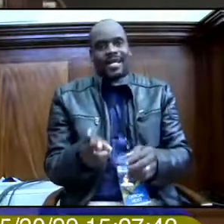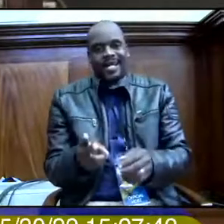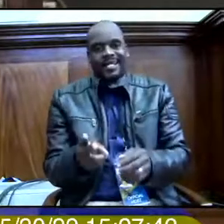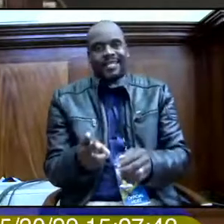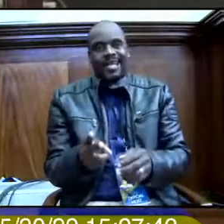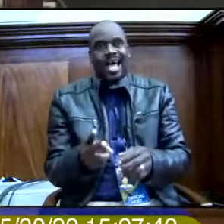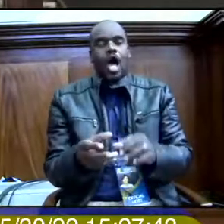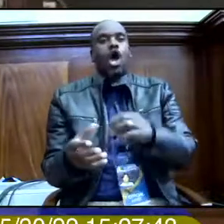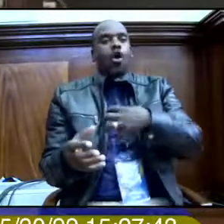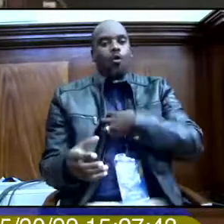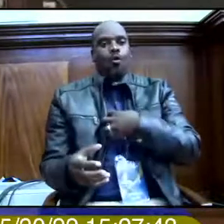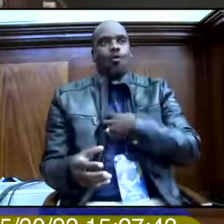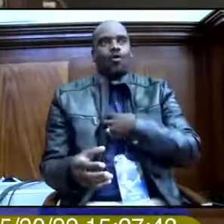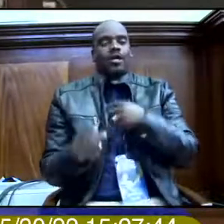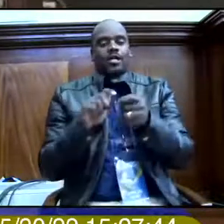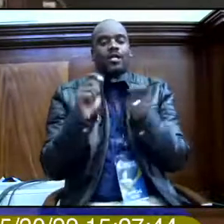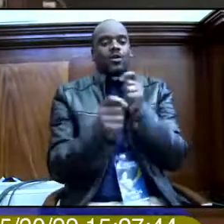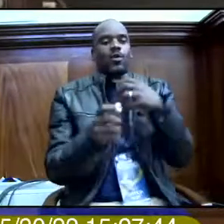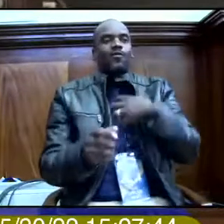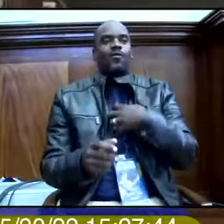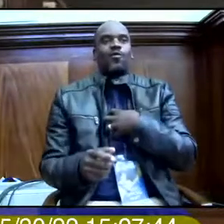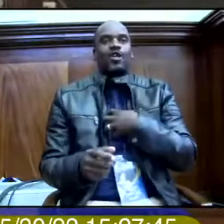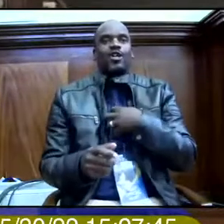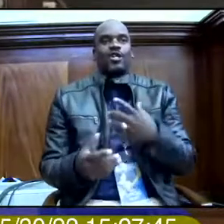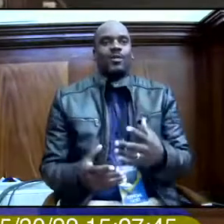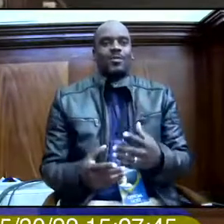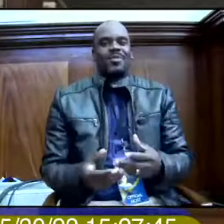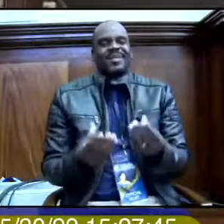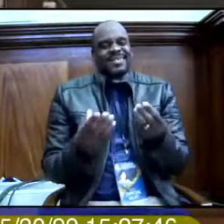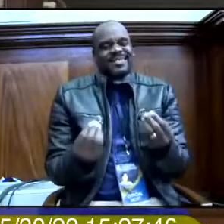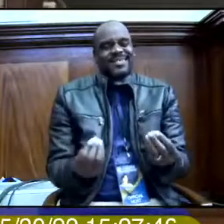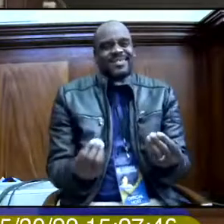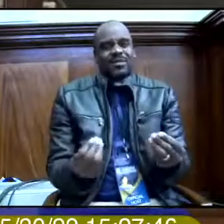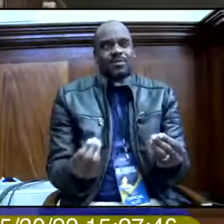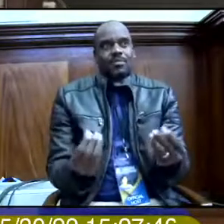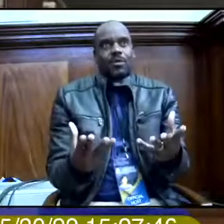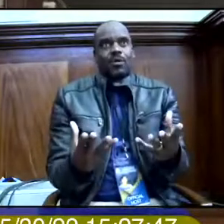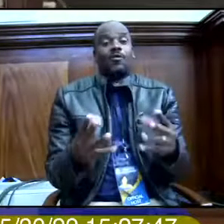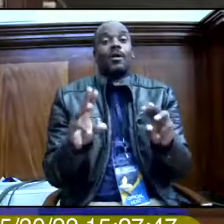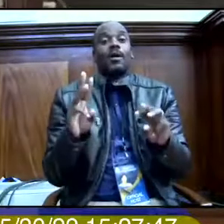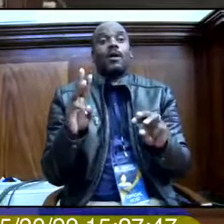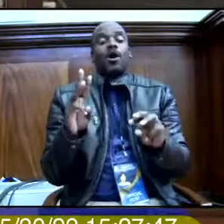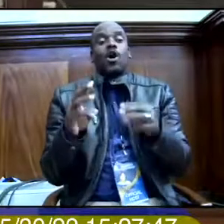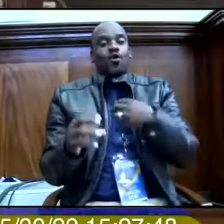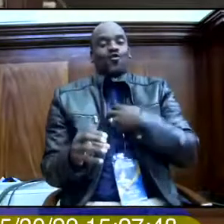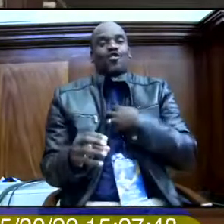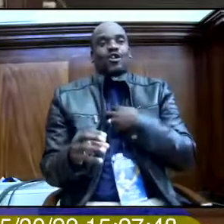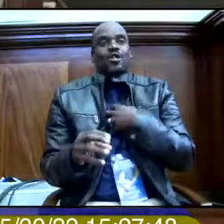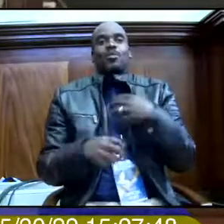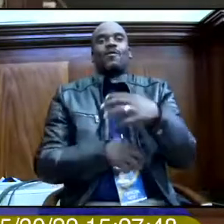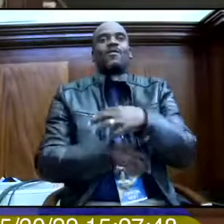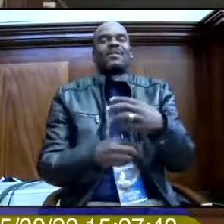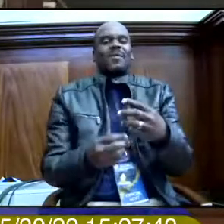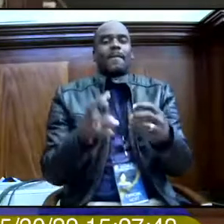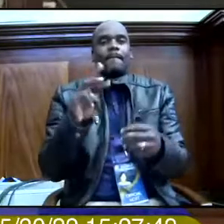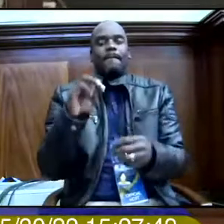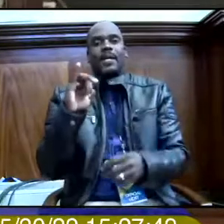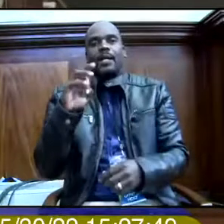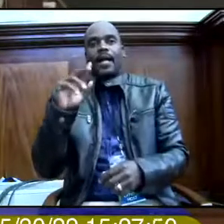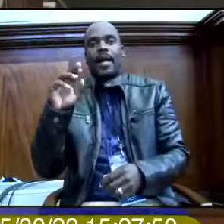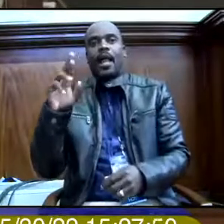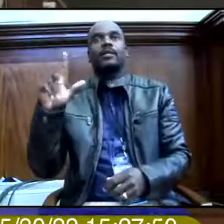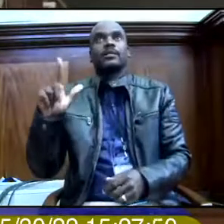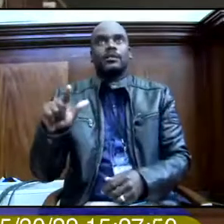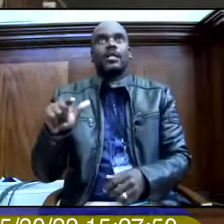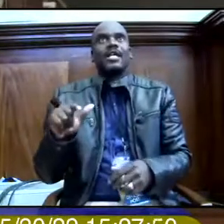ownership simple technical ownership of mineral is obviously not enough the 1998